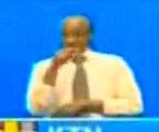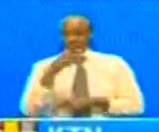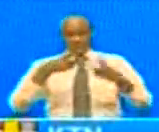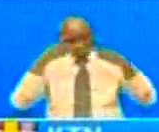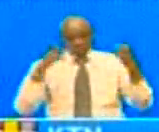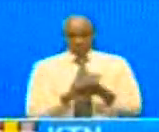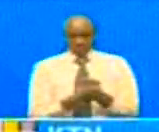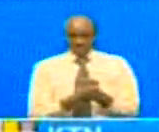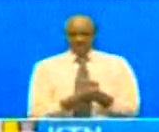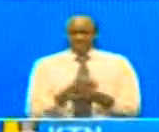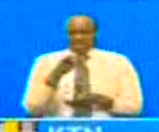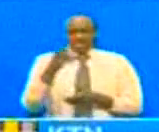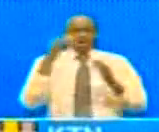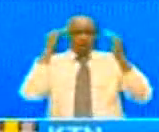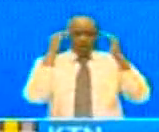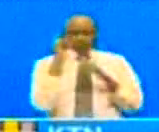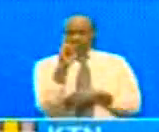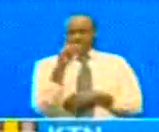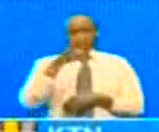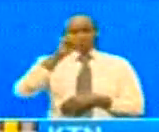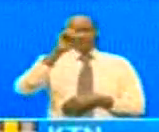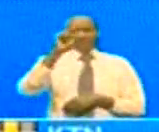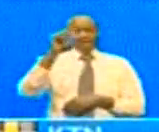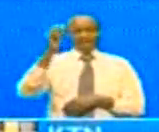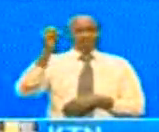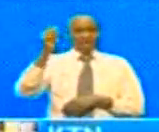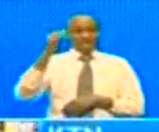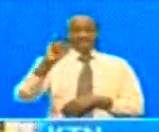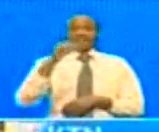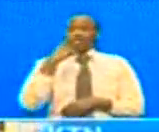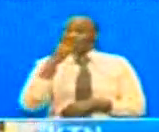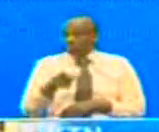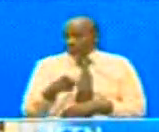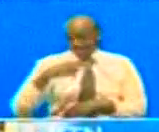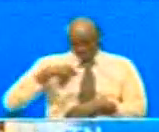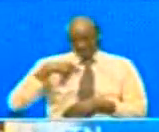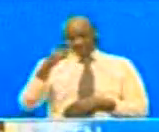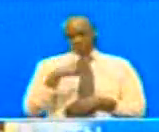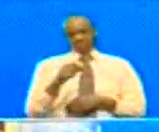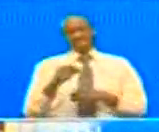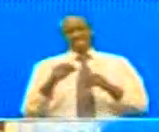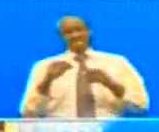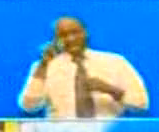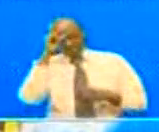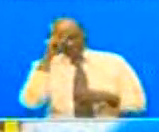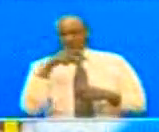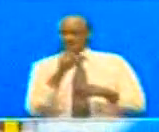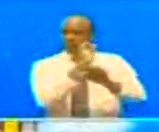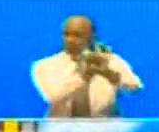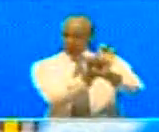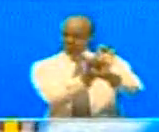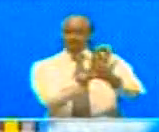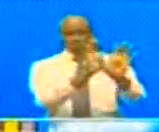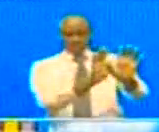Milimani resident magistrate Benson Nzakyo ruled that it was in the public interest to allow the state to continue detaining the six